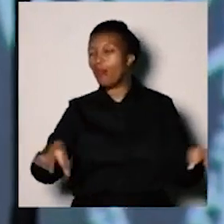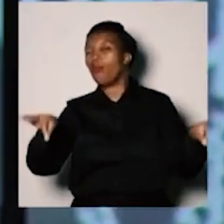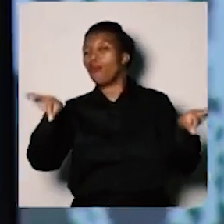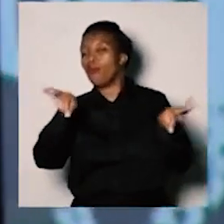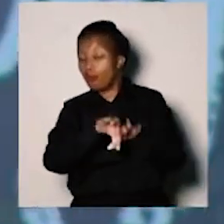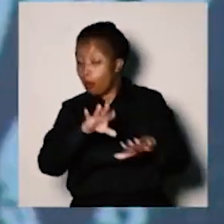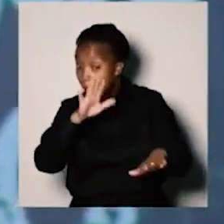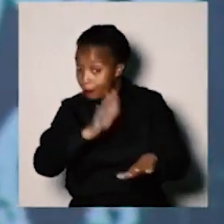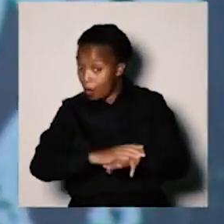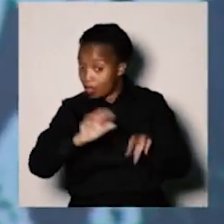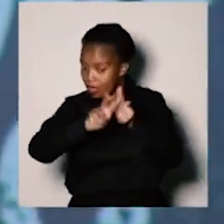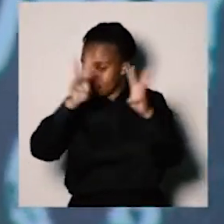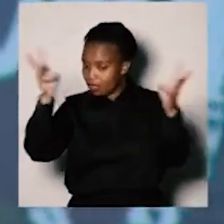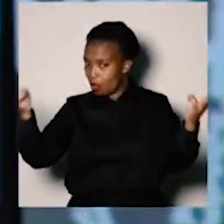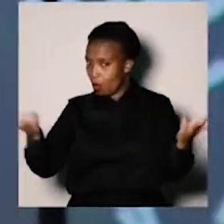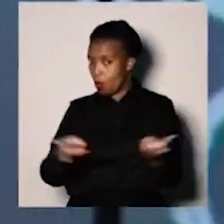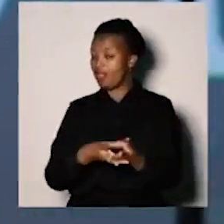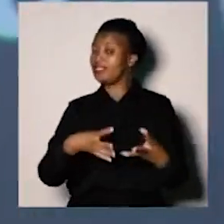possessions.